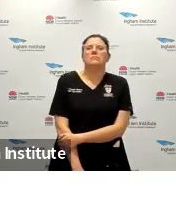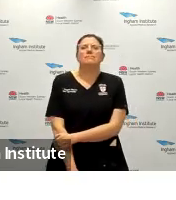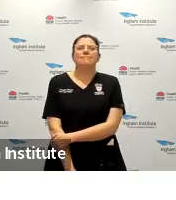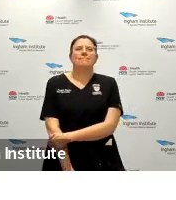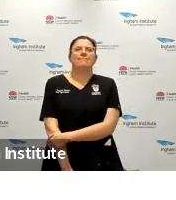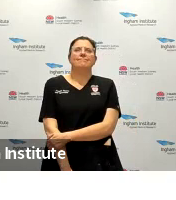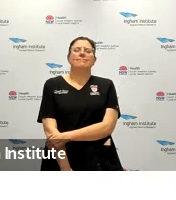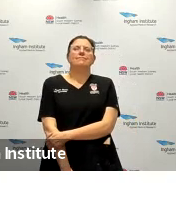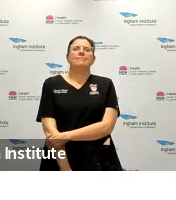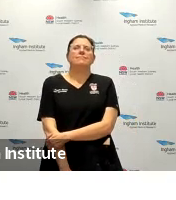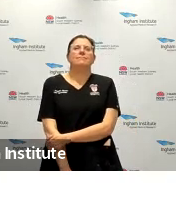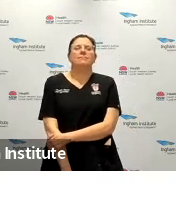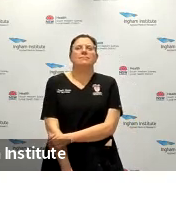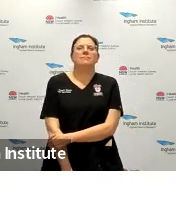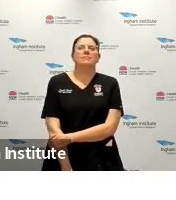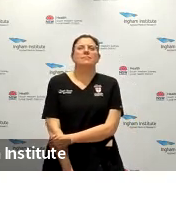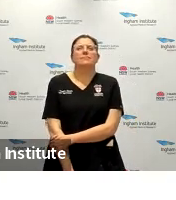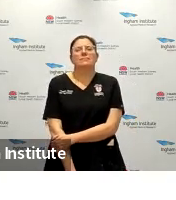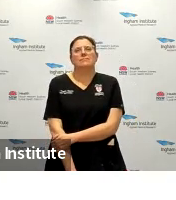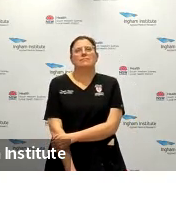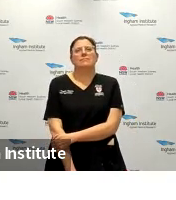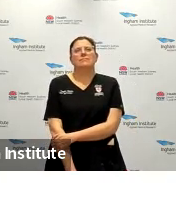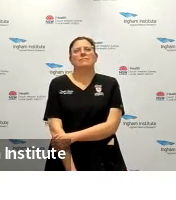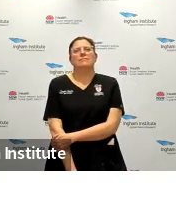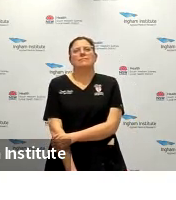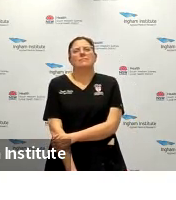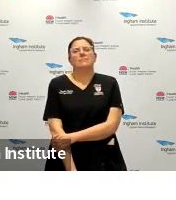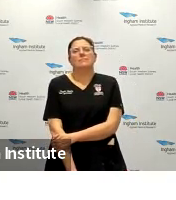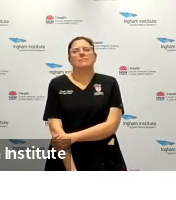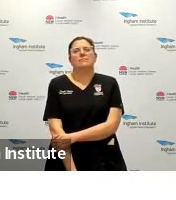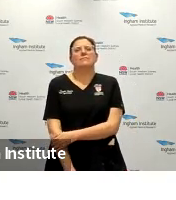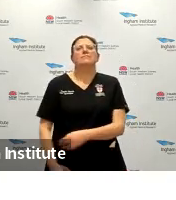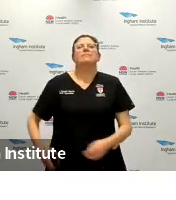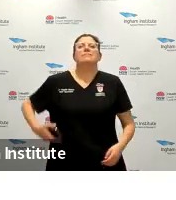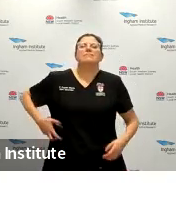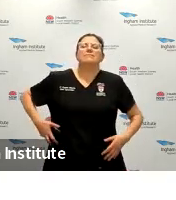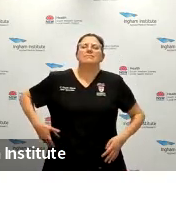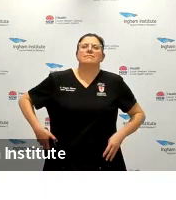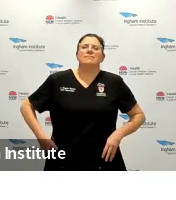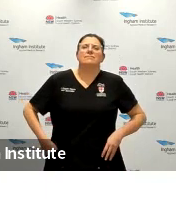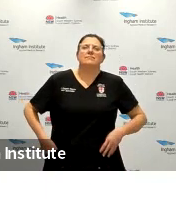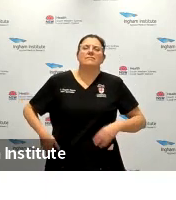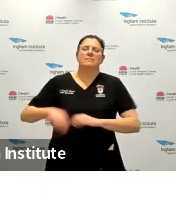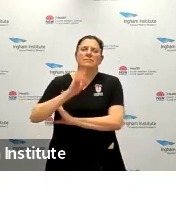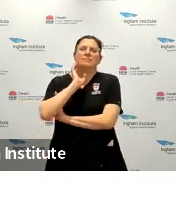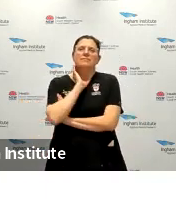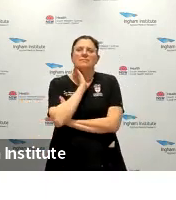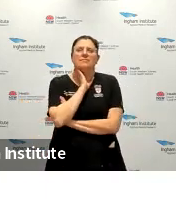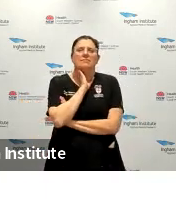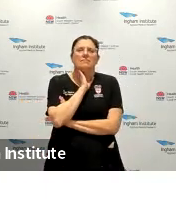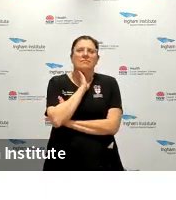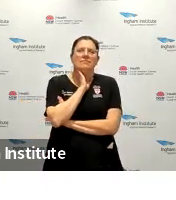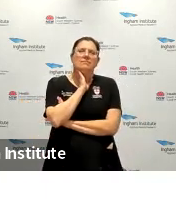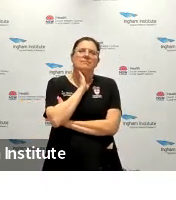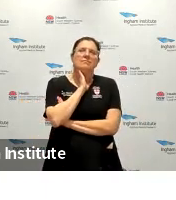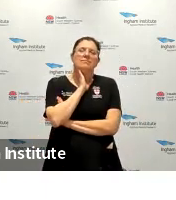compounds. That's a somewhat complicated process. This work was first done actually in humans, and we looked in more